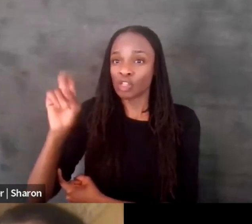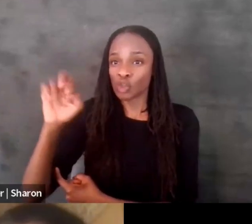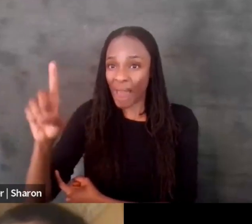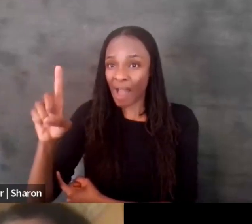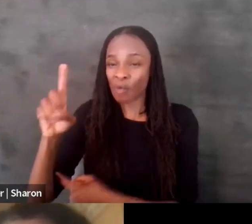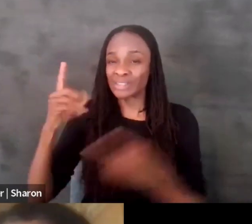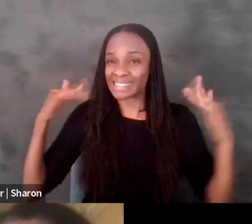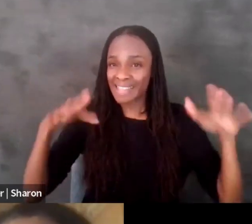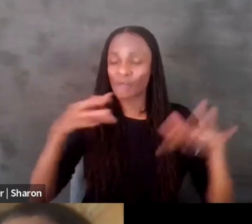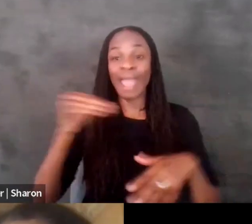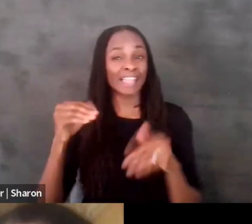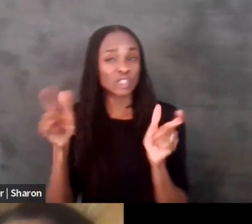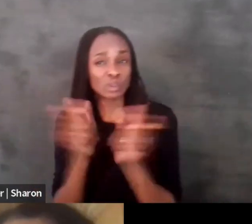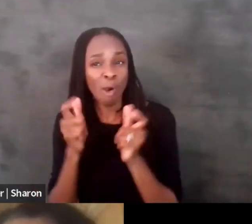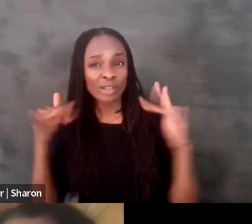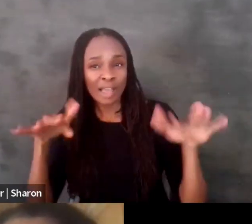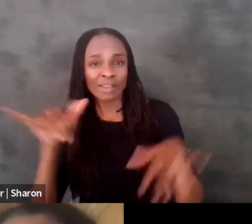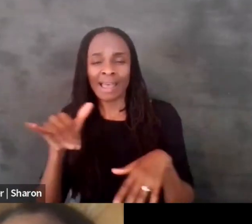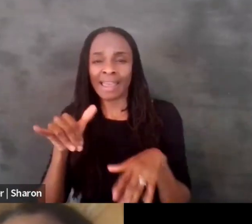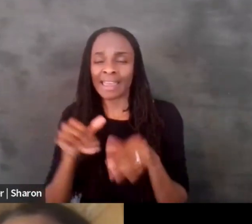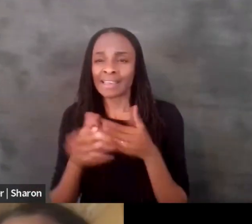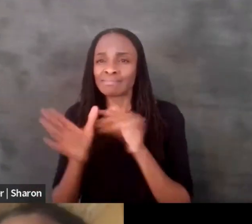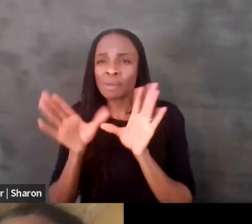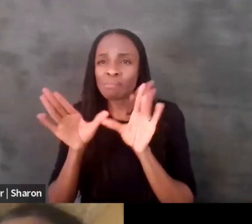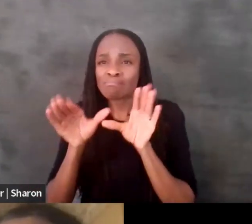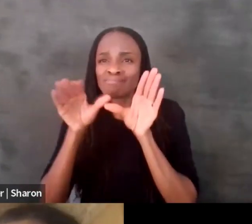very small sounds like the flapping of mm. the wings,